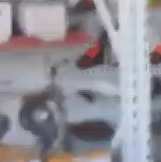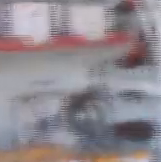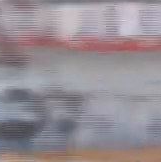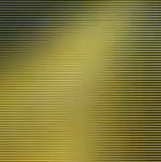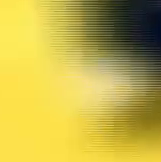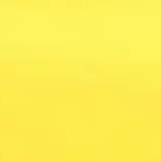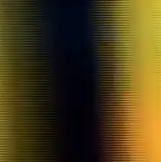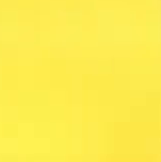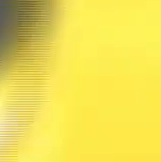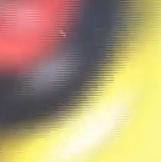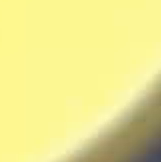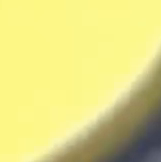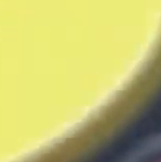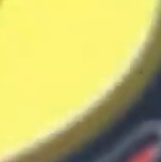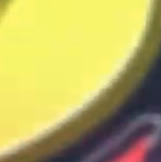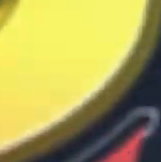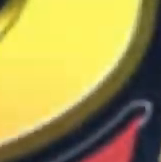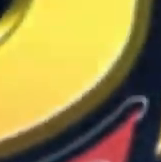serre